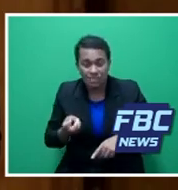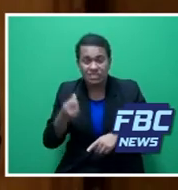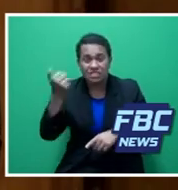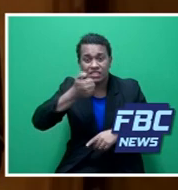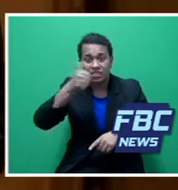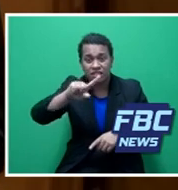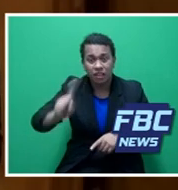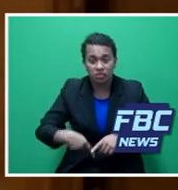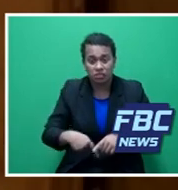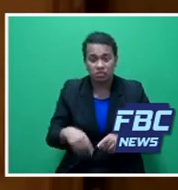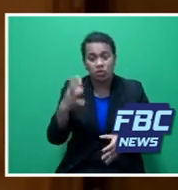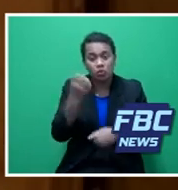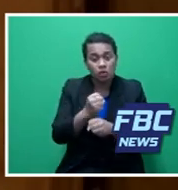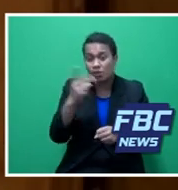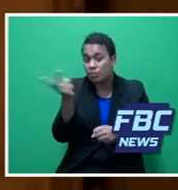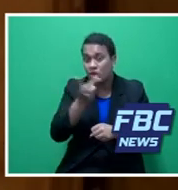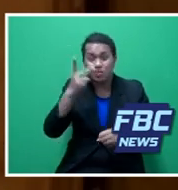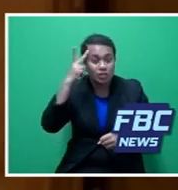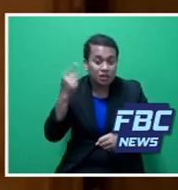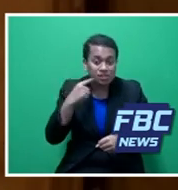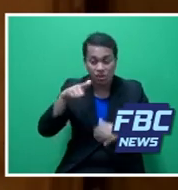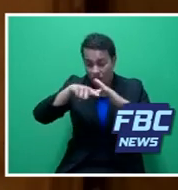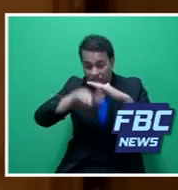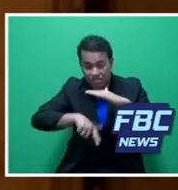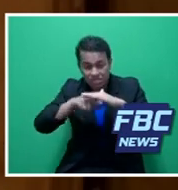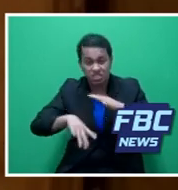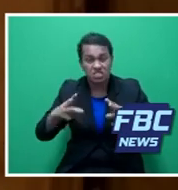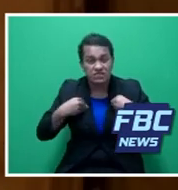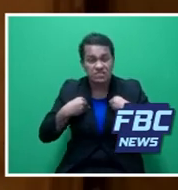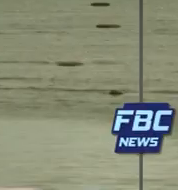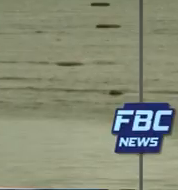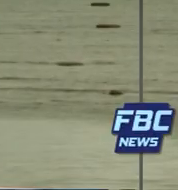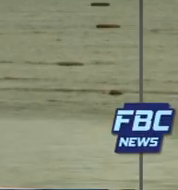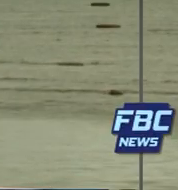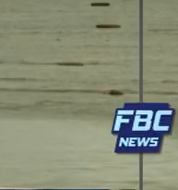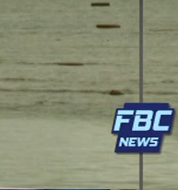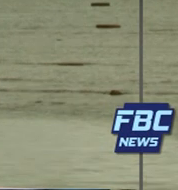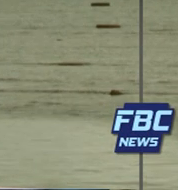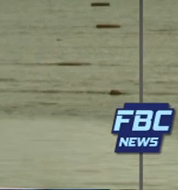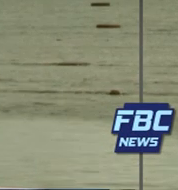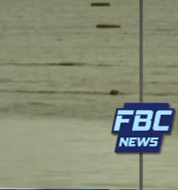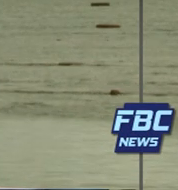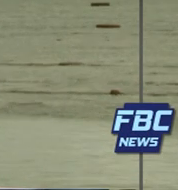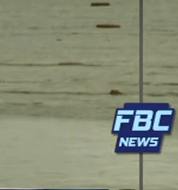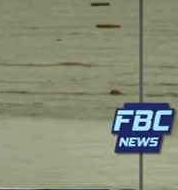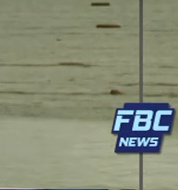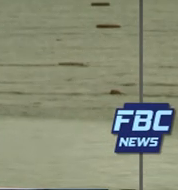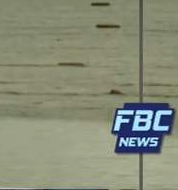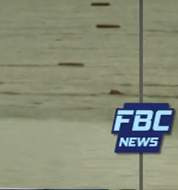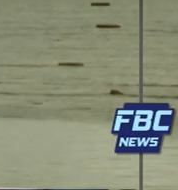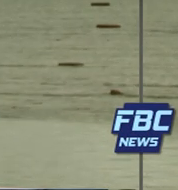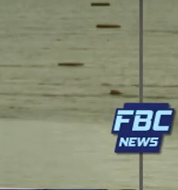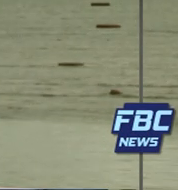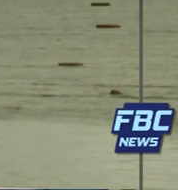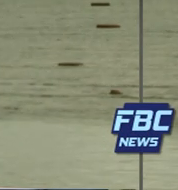and of course submit to the heads of school so that they can qualify for this assistance. Medical staff and members of the